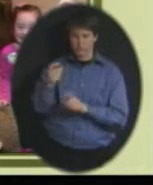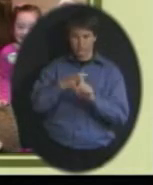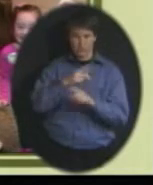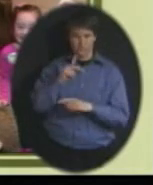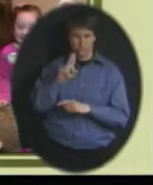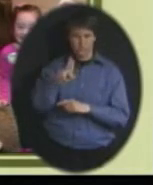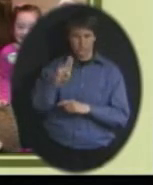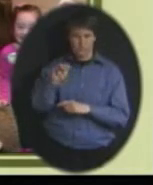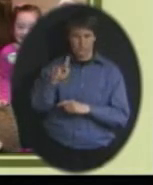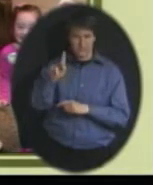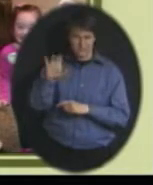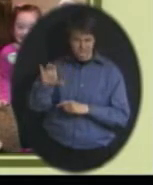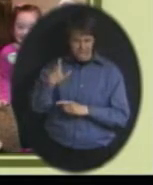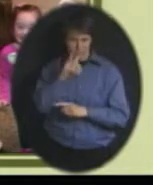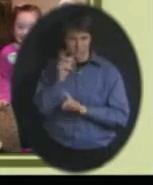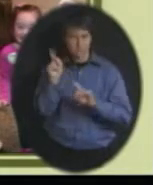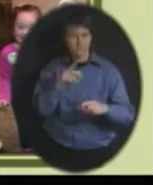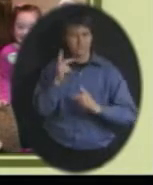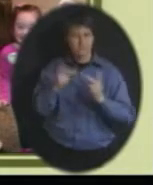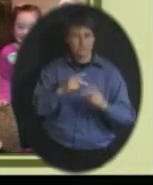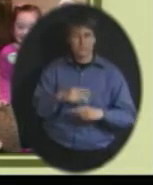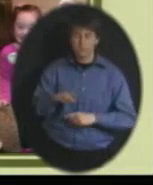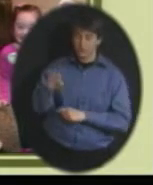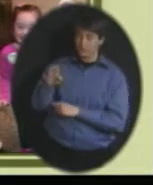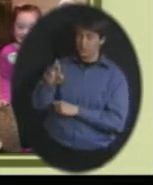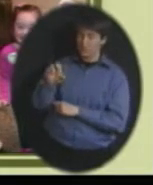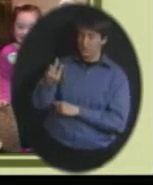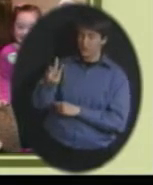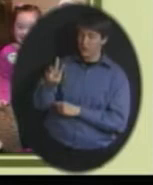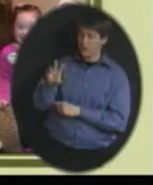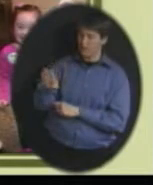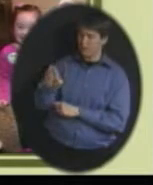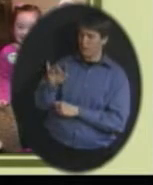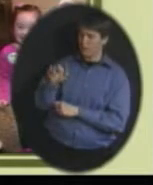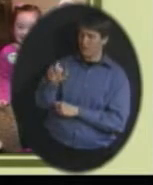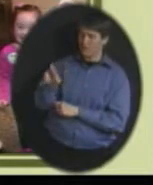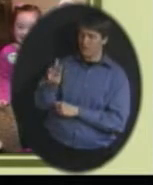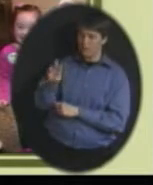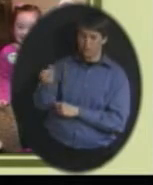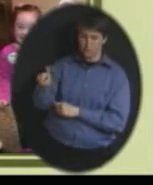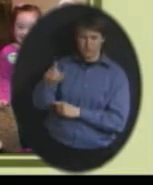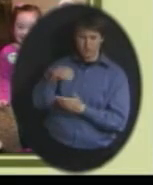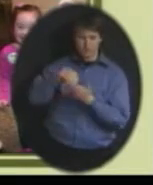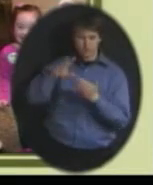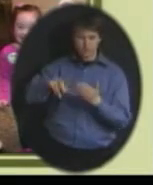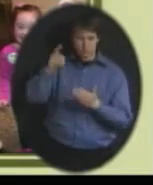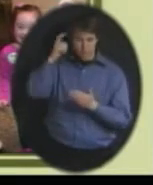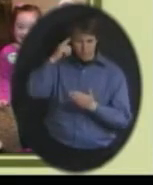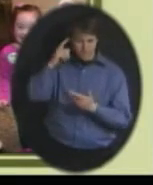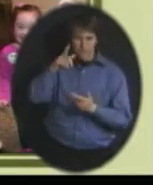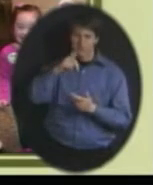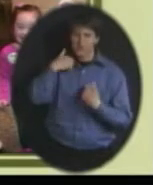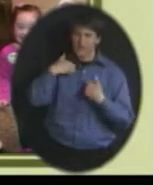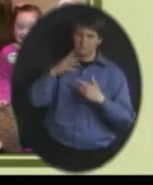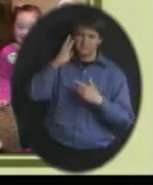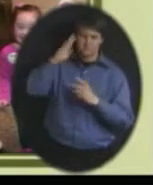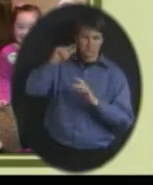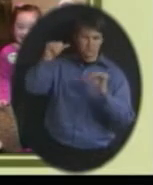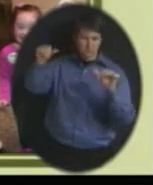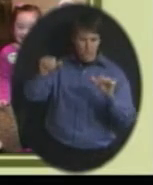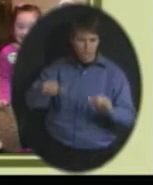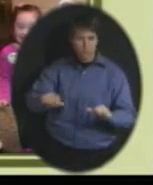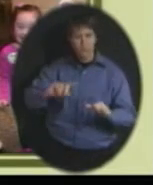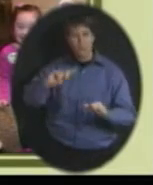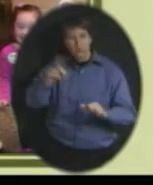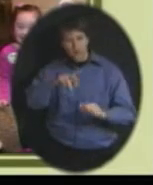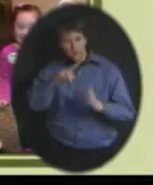some activities with the kids. At Briarwood, we had the student council, and the student council came up with posters about where to